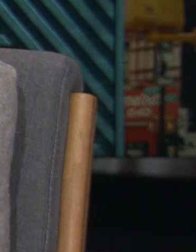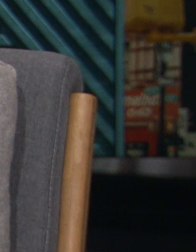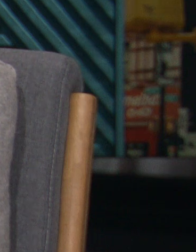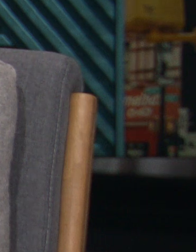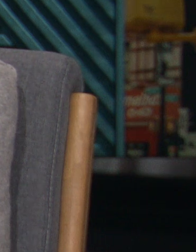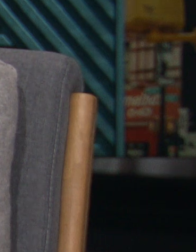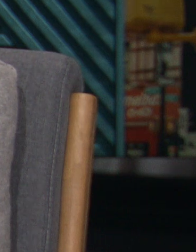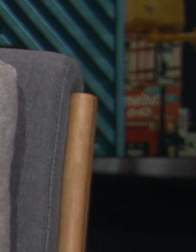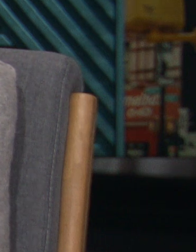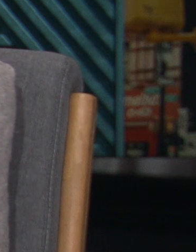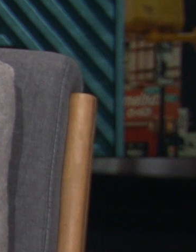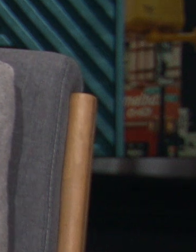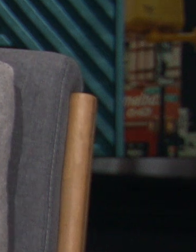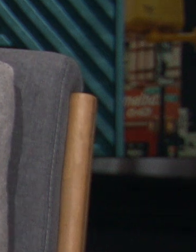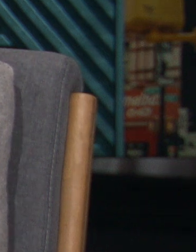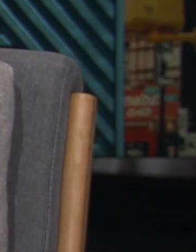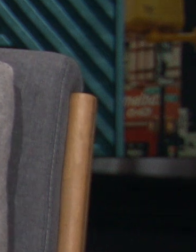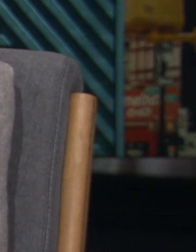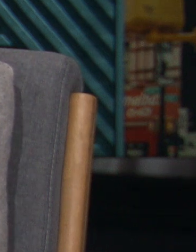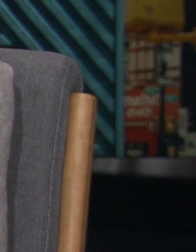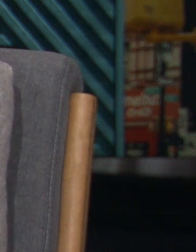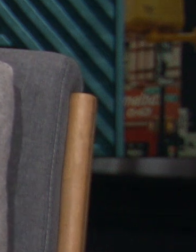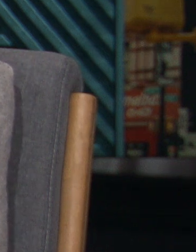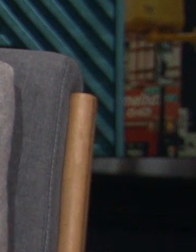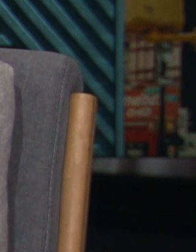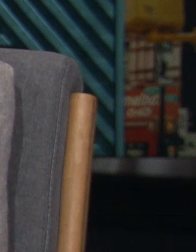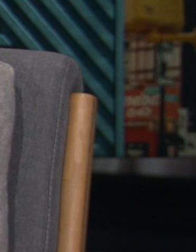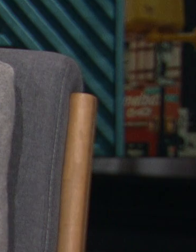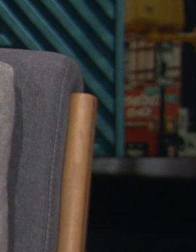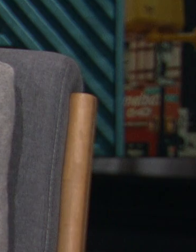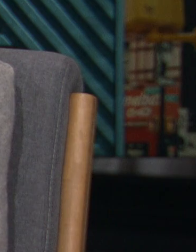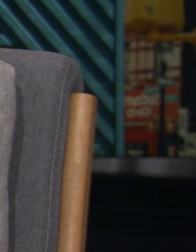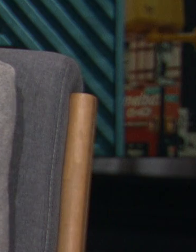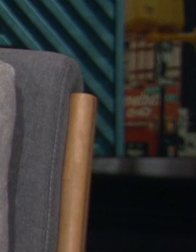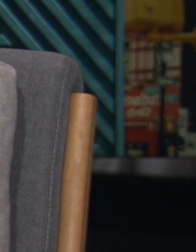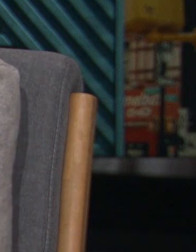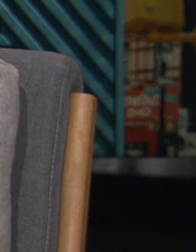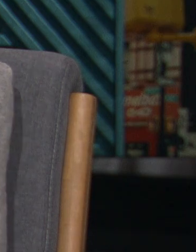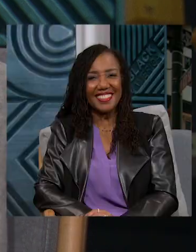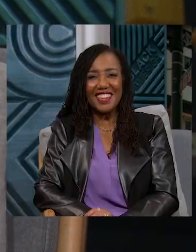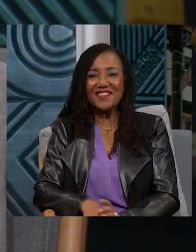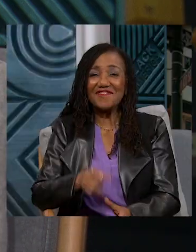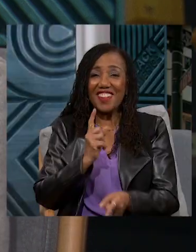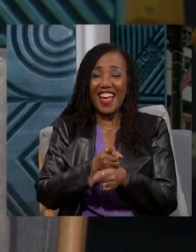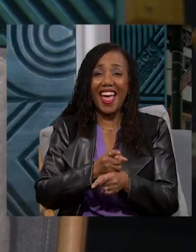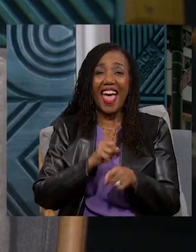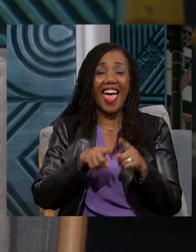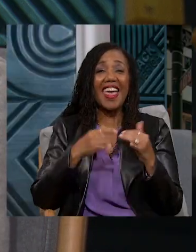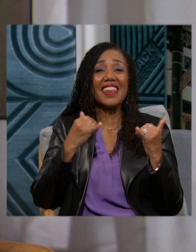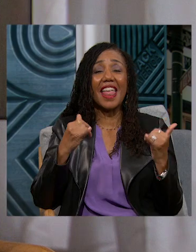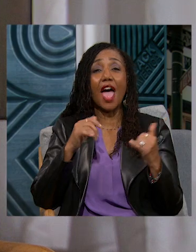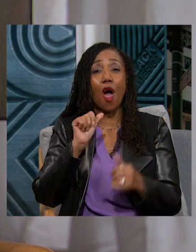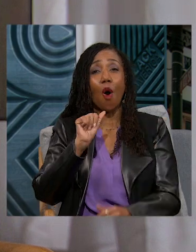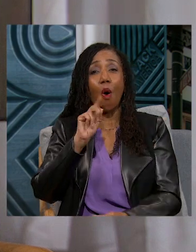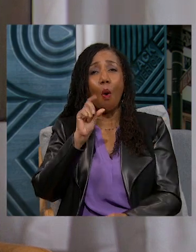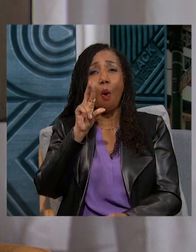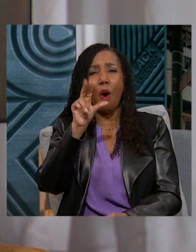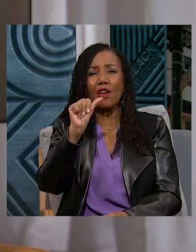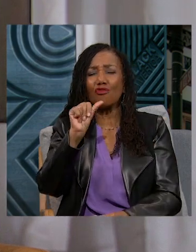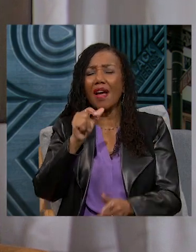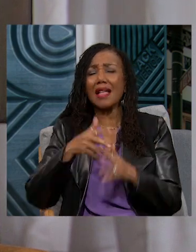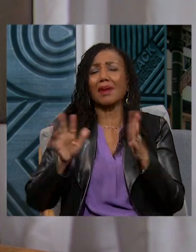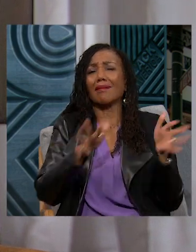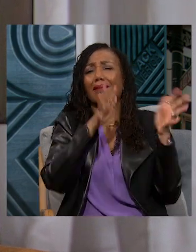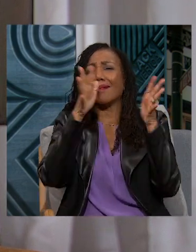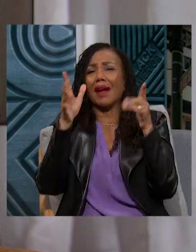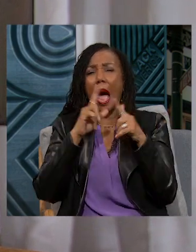and sign language and mermaids, just as a little preview. Right, right. And, you know, Audra has been raving about